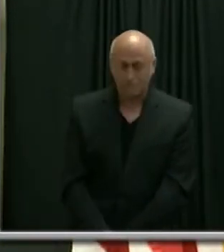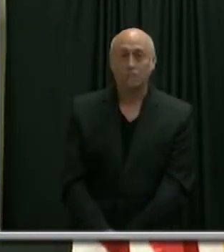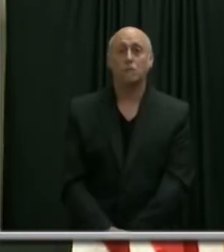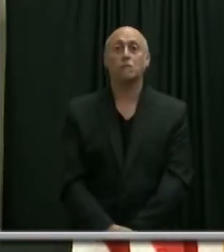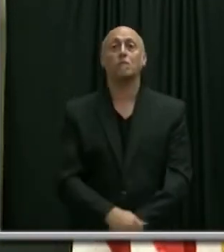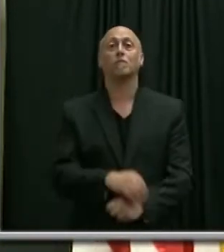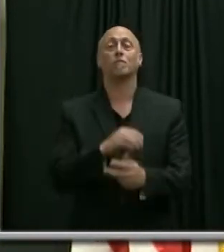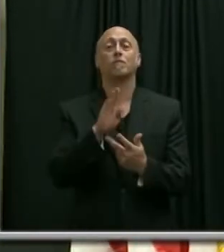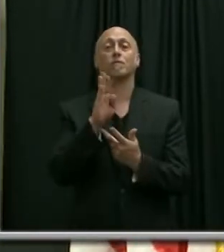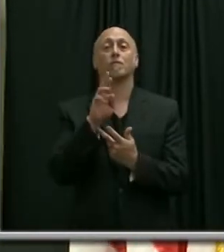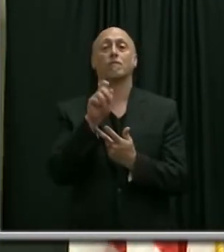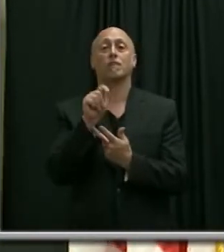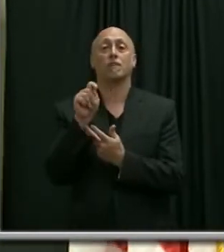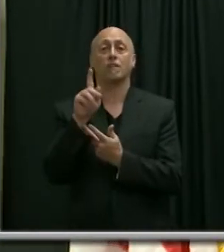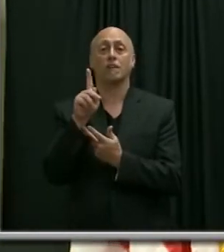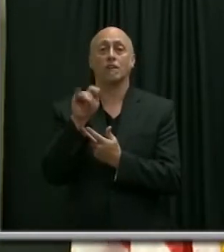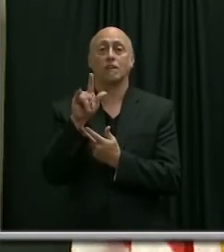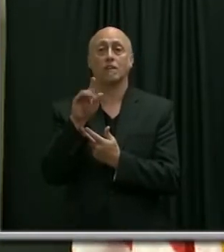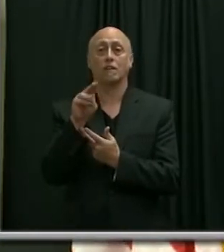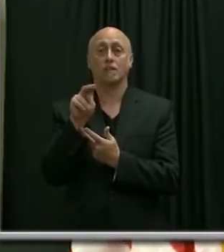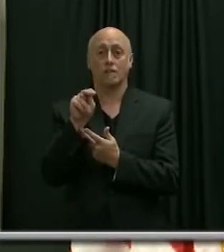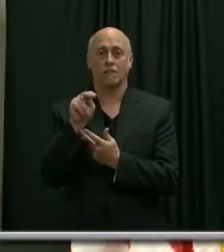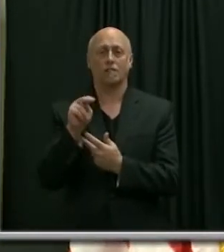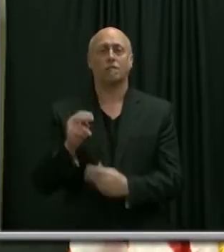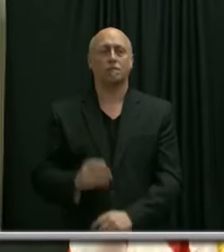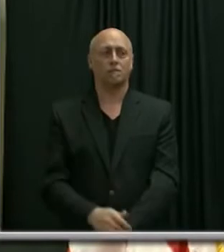Now we'll have Brett Kelman.